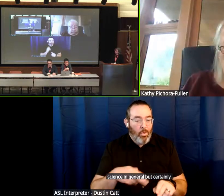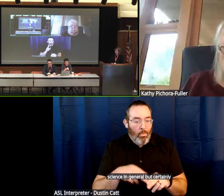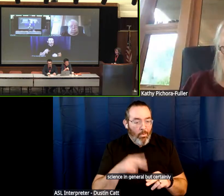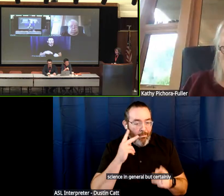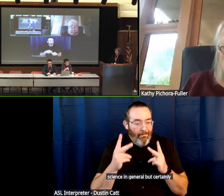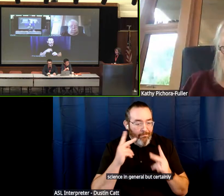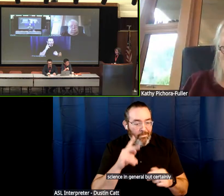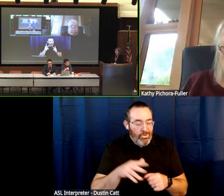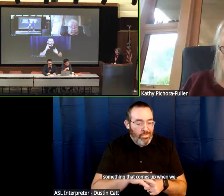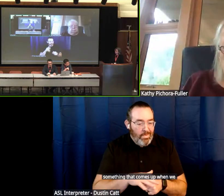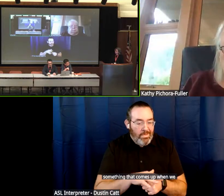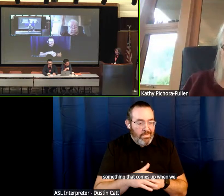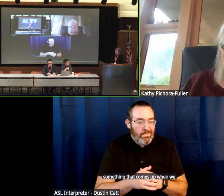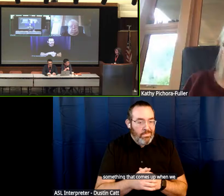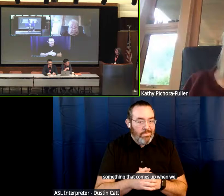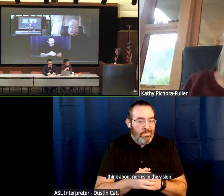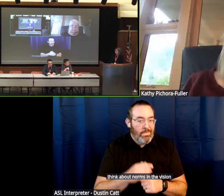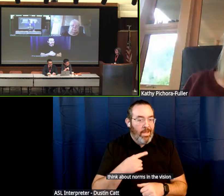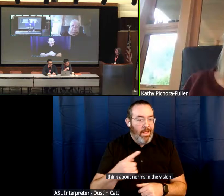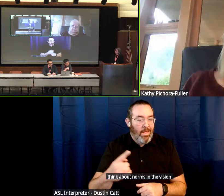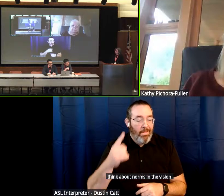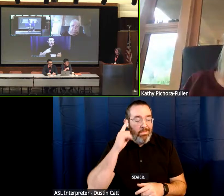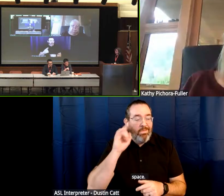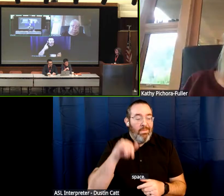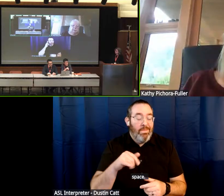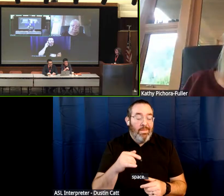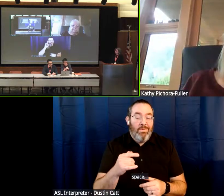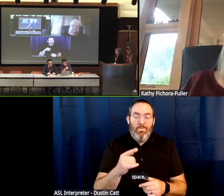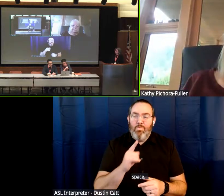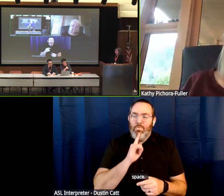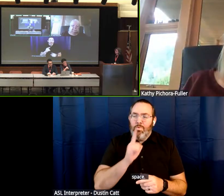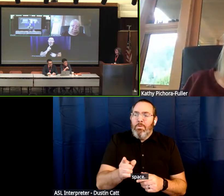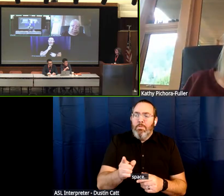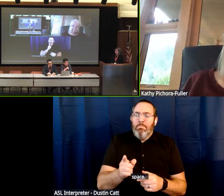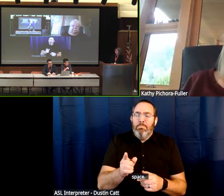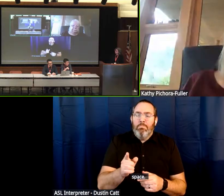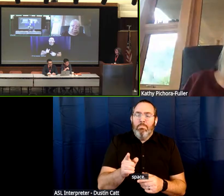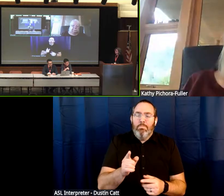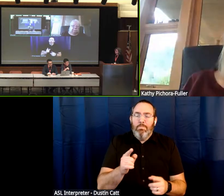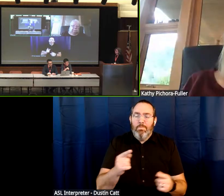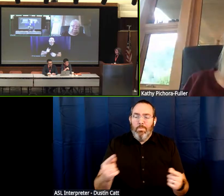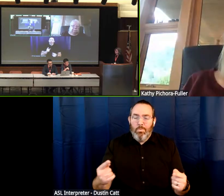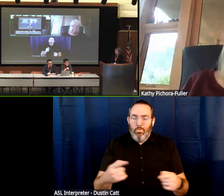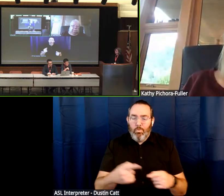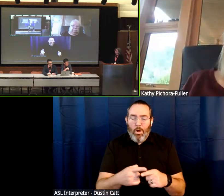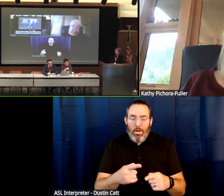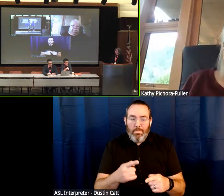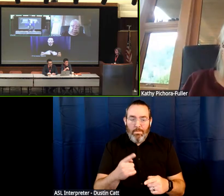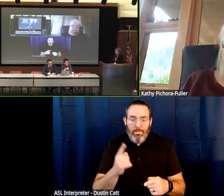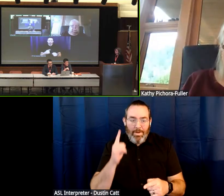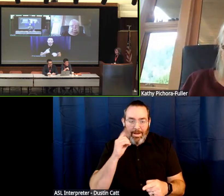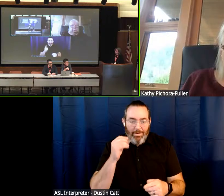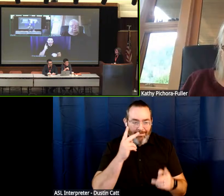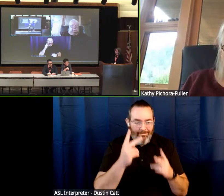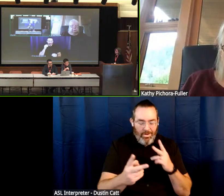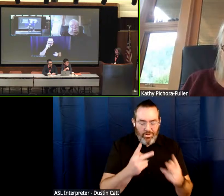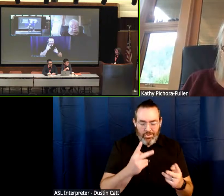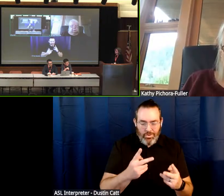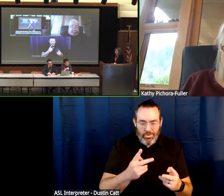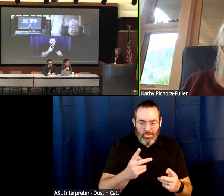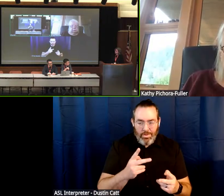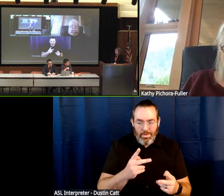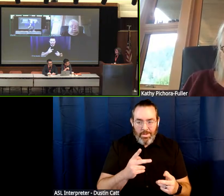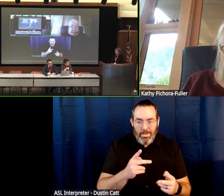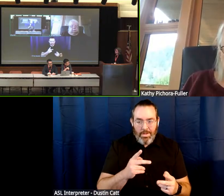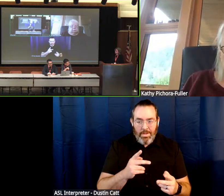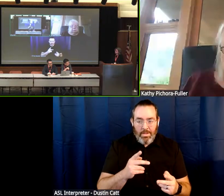And I do think that that's a place where we could really, it sounds like a cross vision and hearing, if not other senses as well, a place where we as a